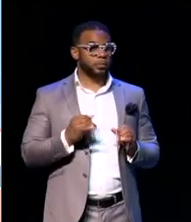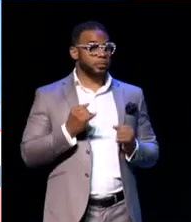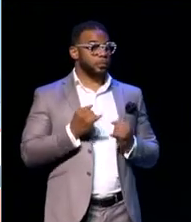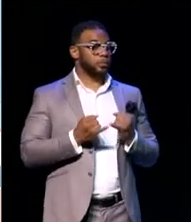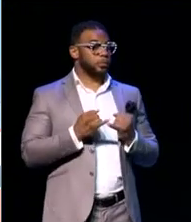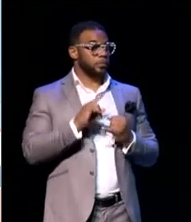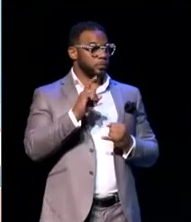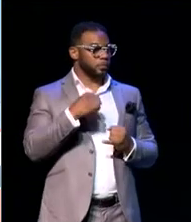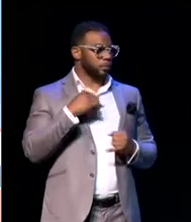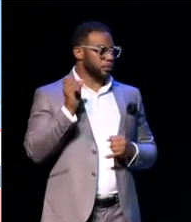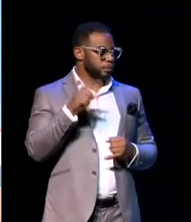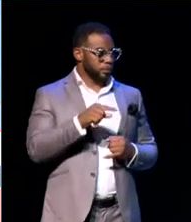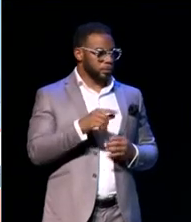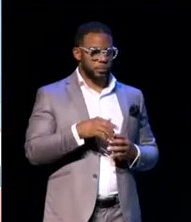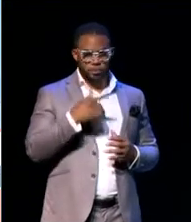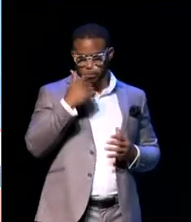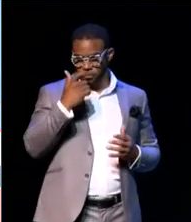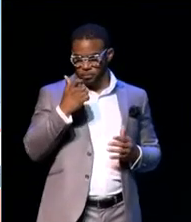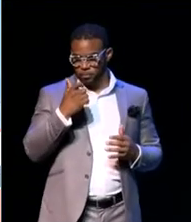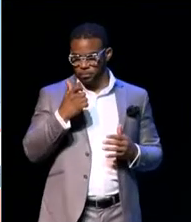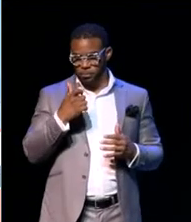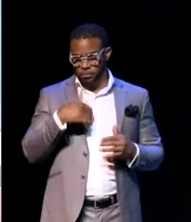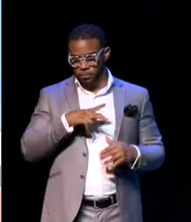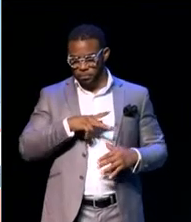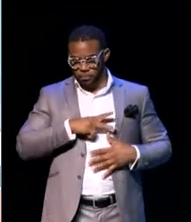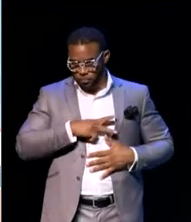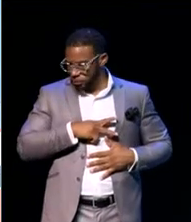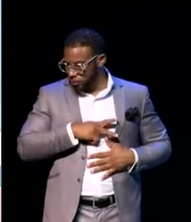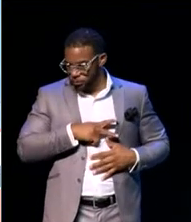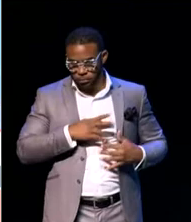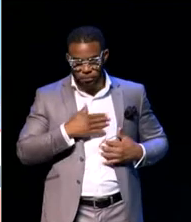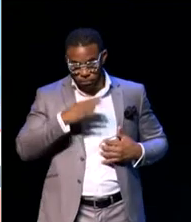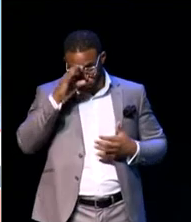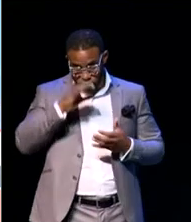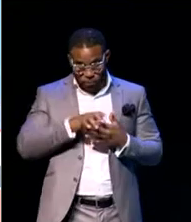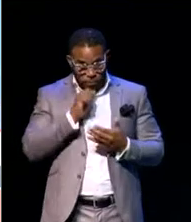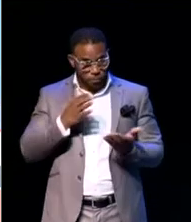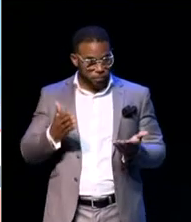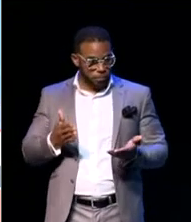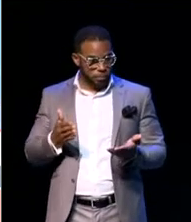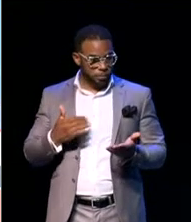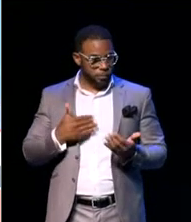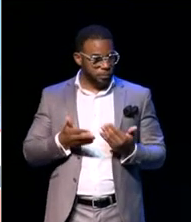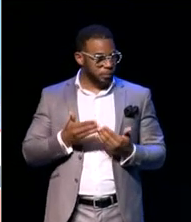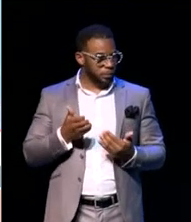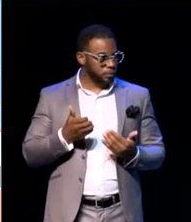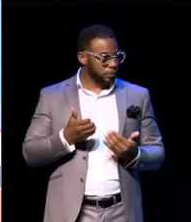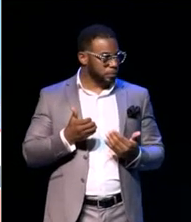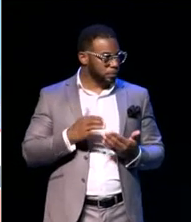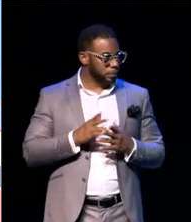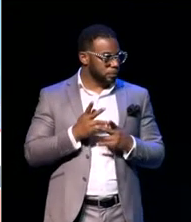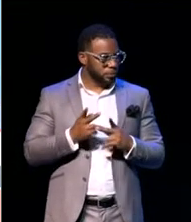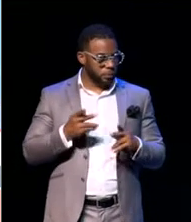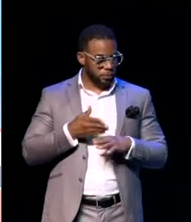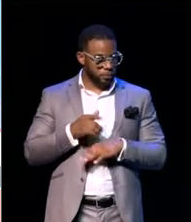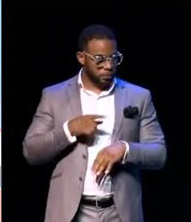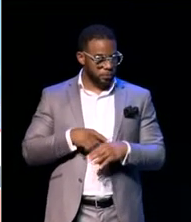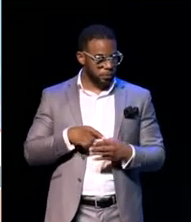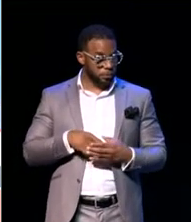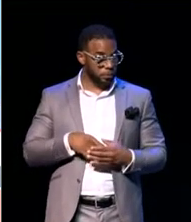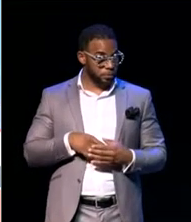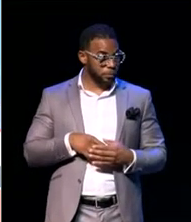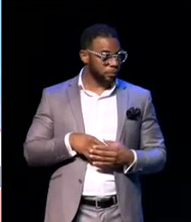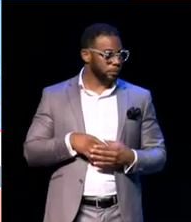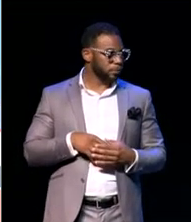last question I'll ask, because, and this is personal, because my husband who is here and I almost got a divorce over this one.